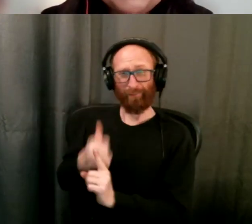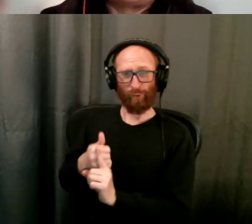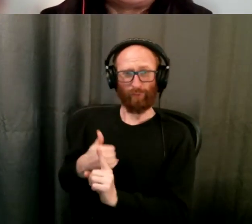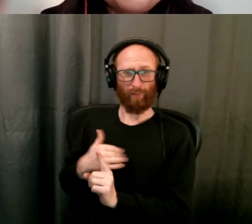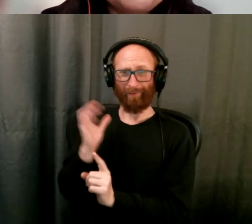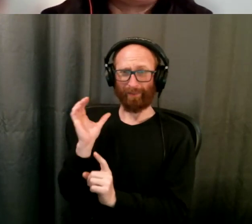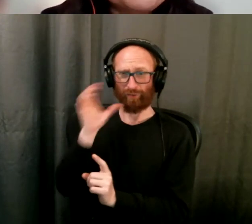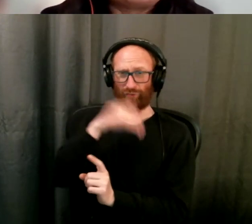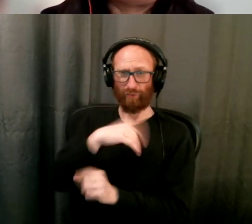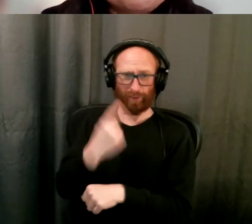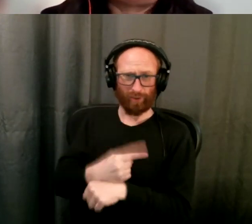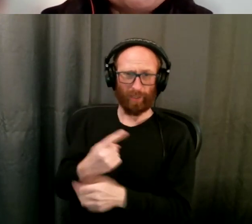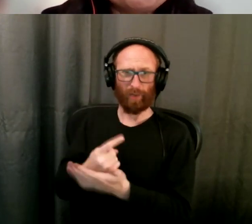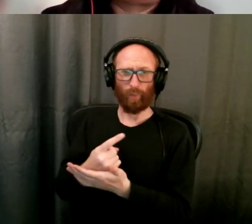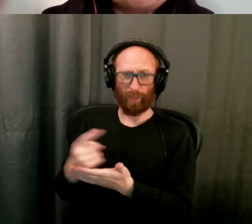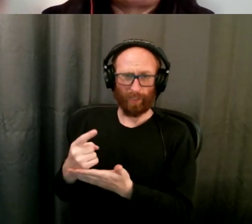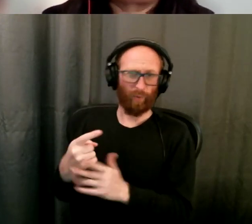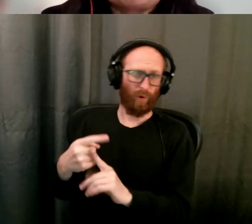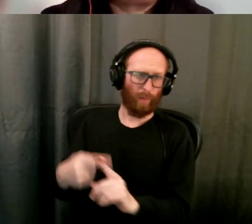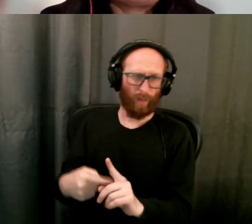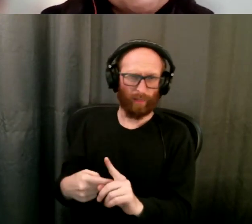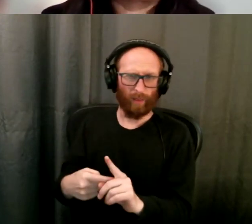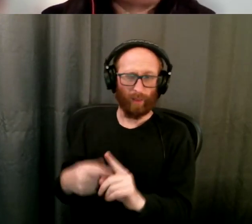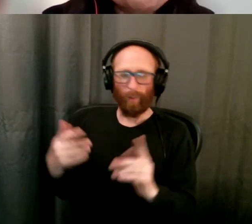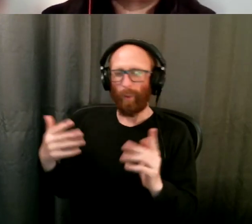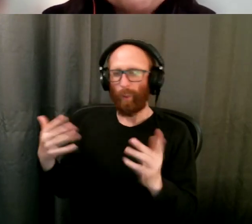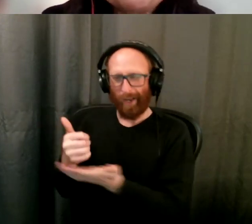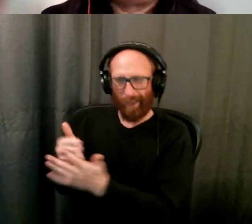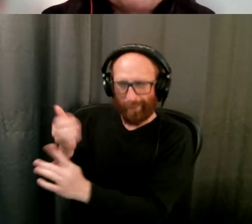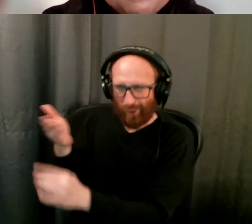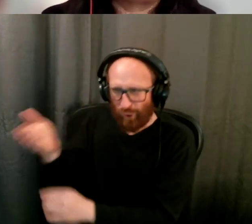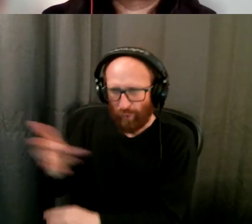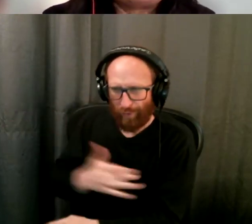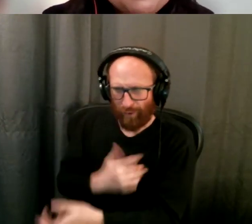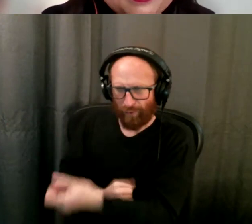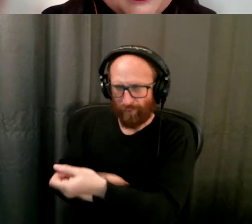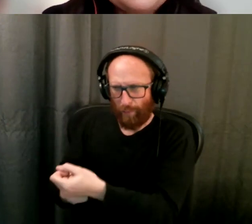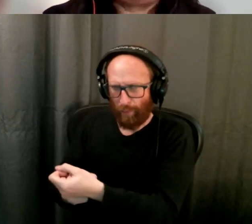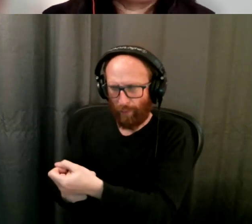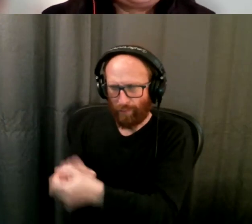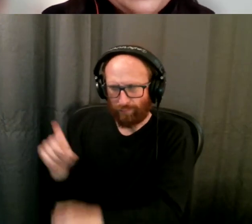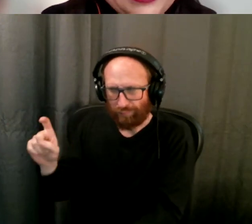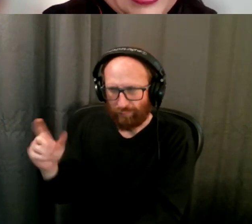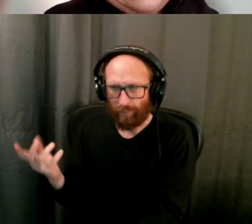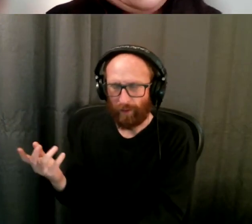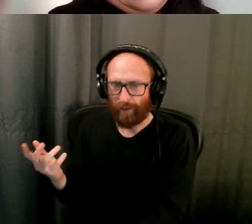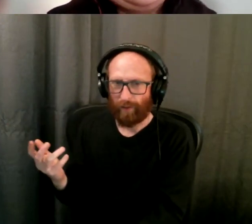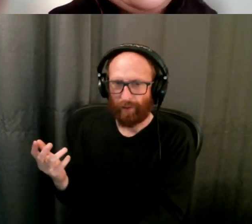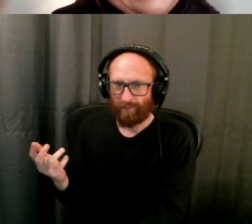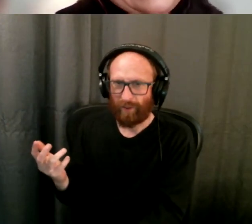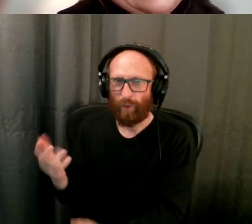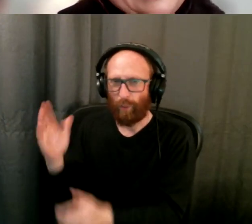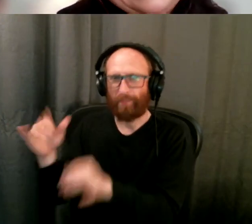month, what kinds of things help you feel supported, because it's not going to be dissimilar,